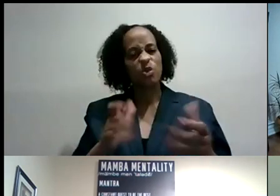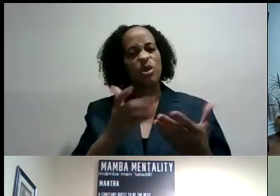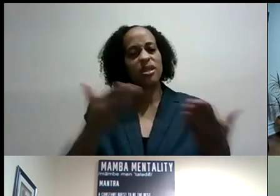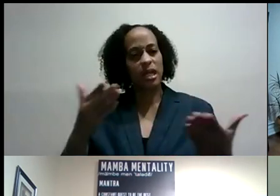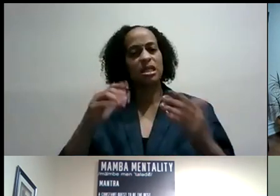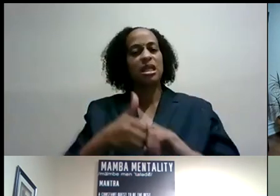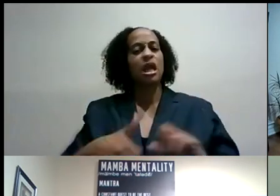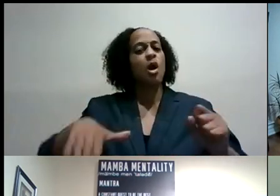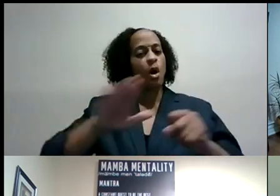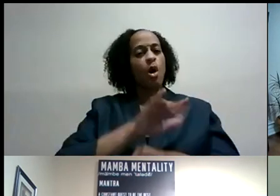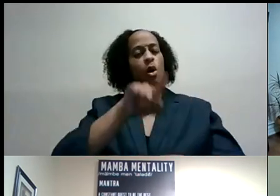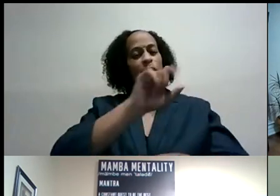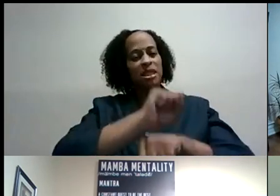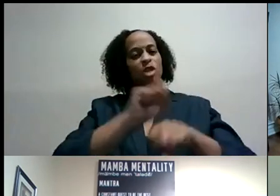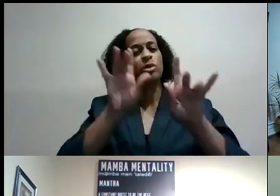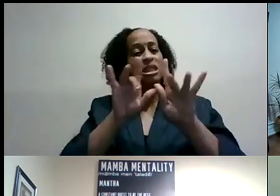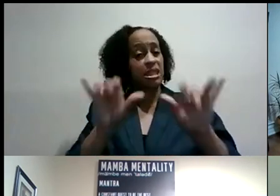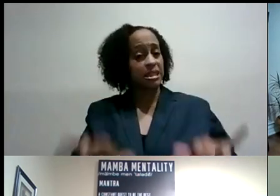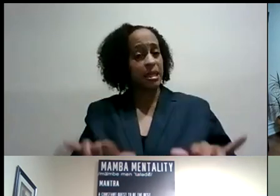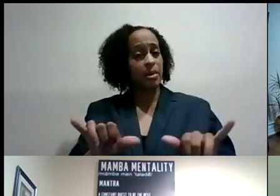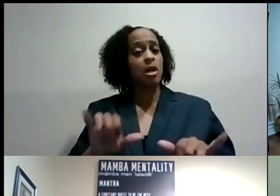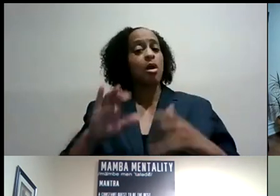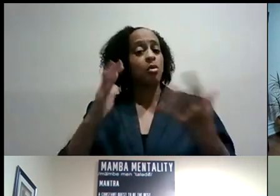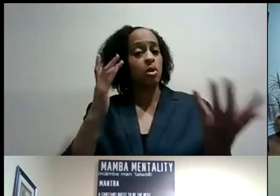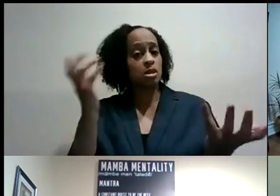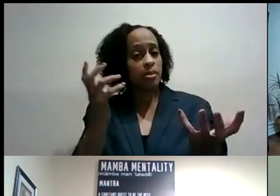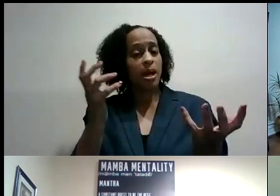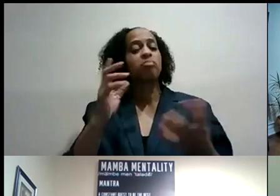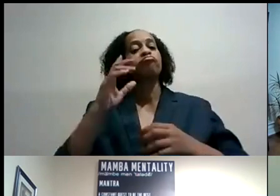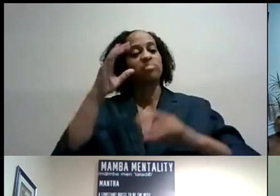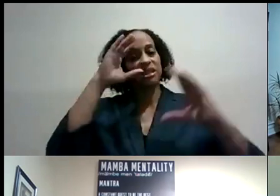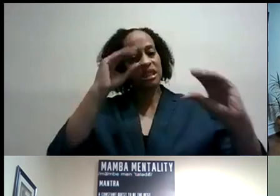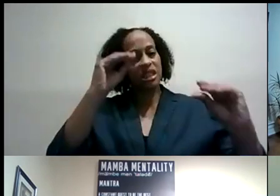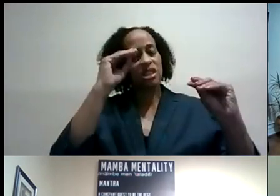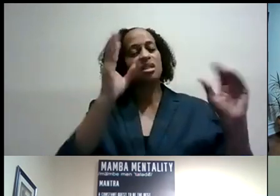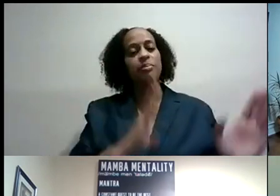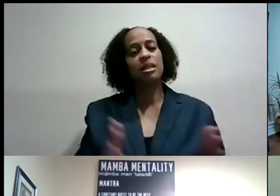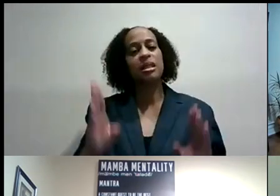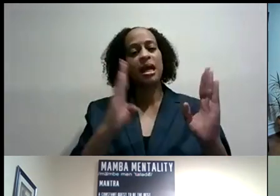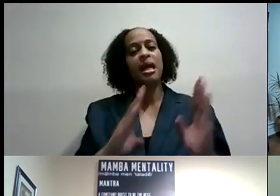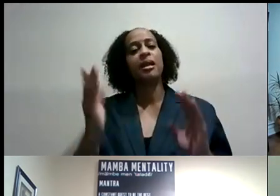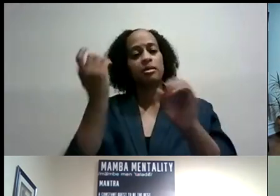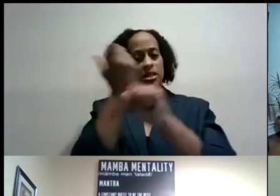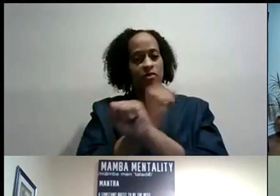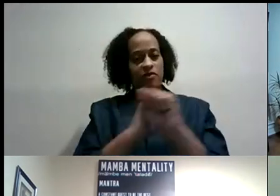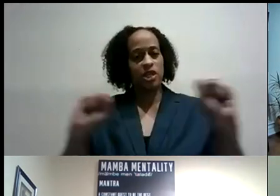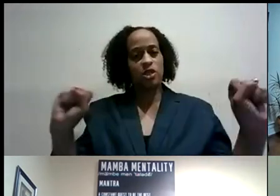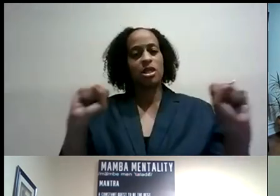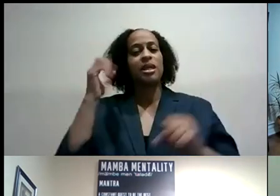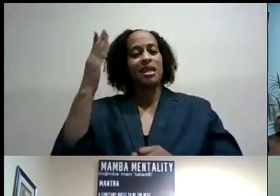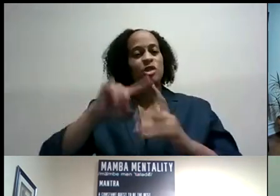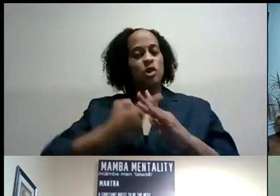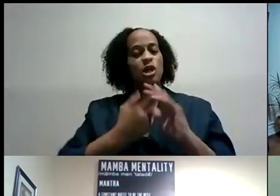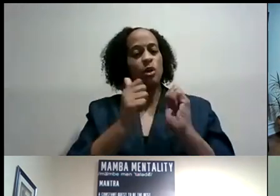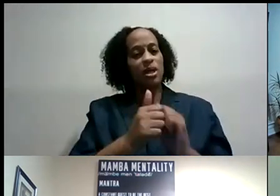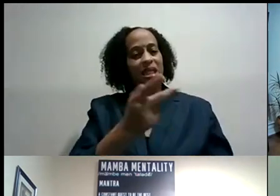whole sanctuary system was about teaching them the plan of salvation. Mm-hmm. He started with